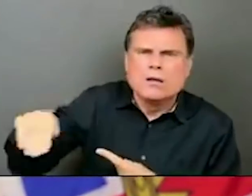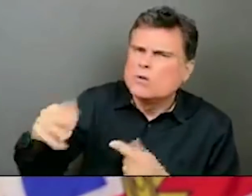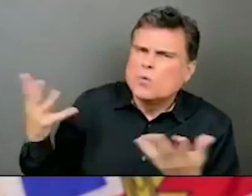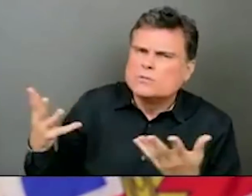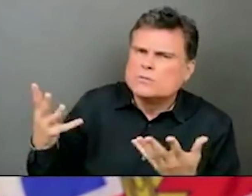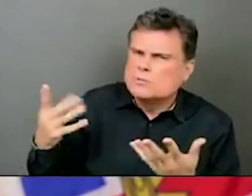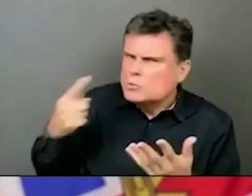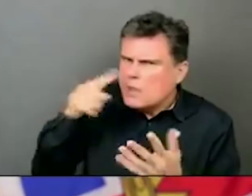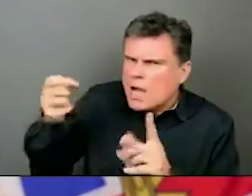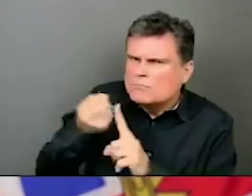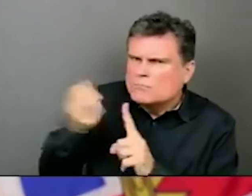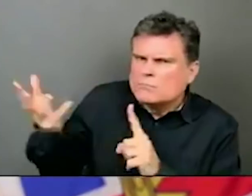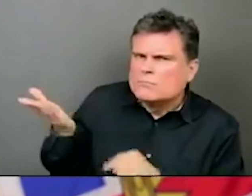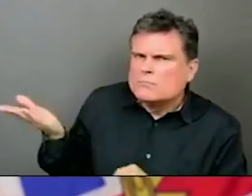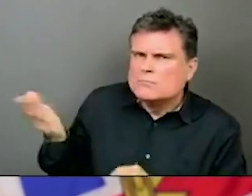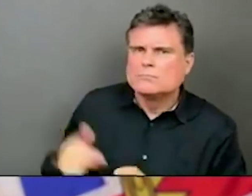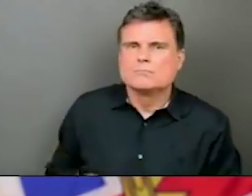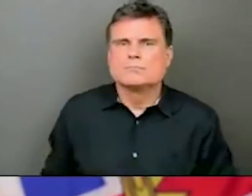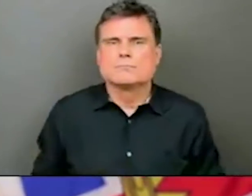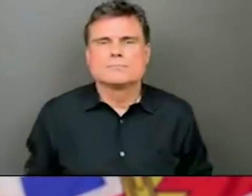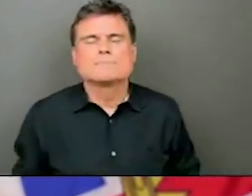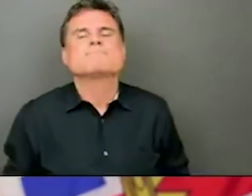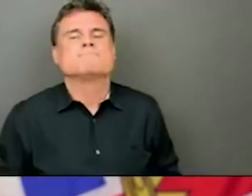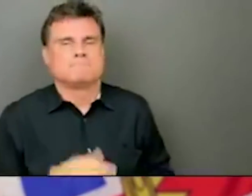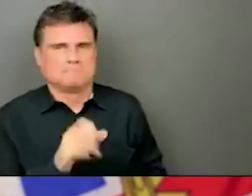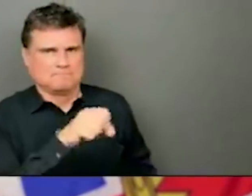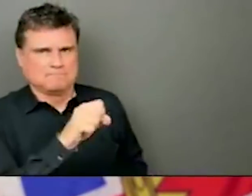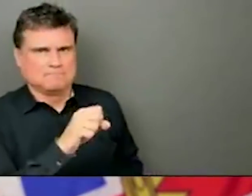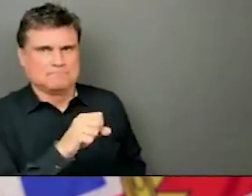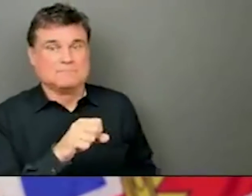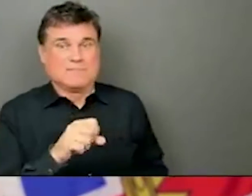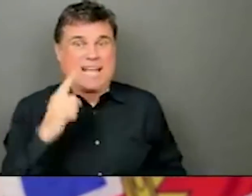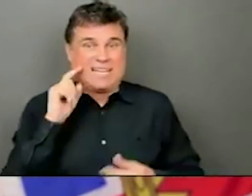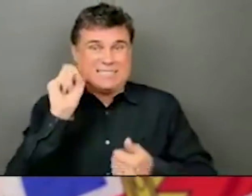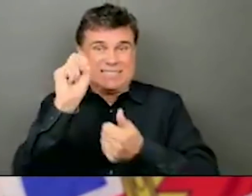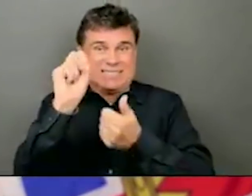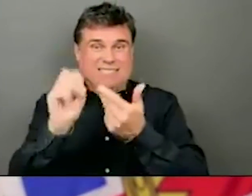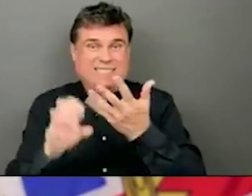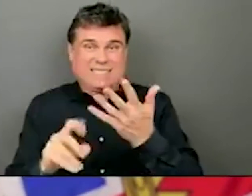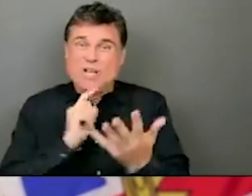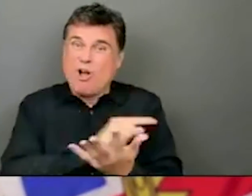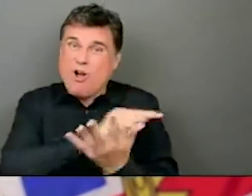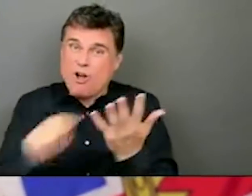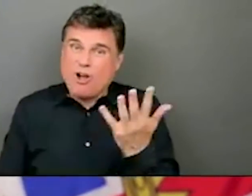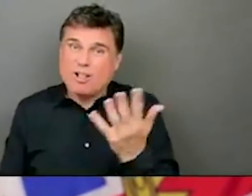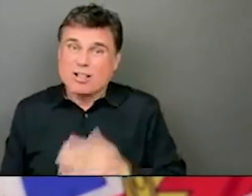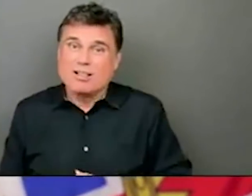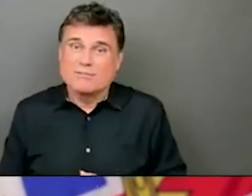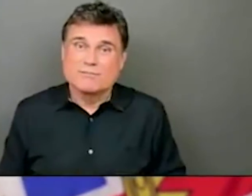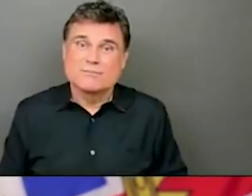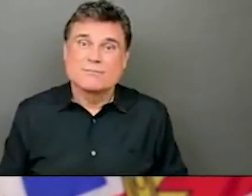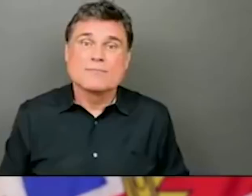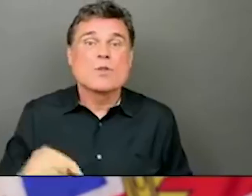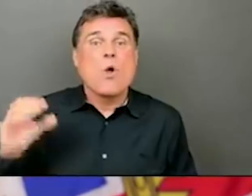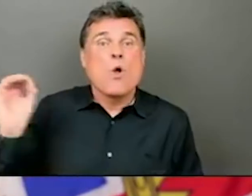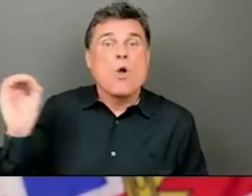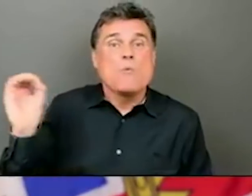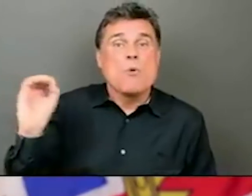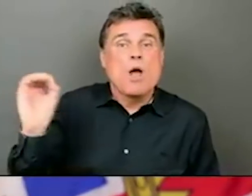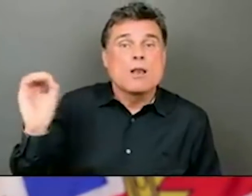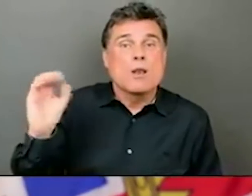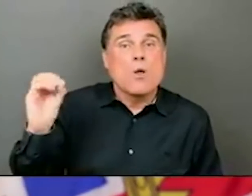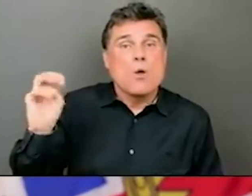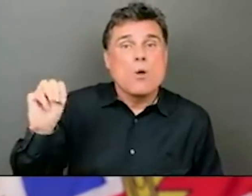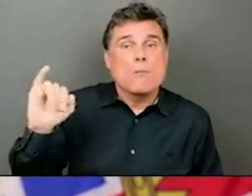curve more and hospitalizations being down? I'm talking about all of those things. We are making our way through this Omicron